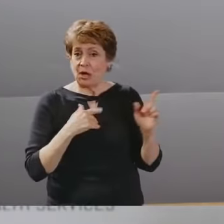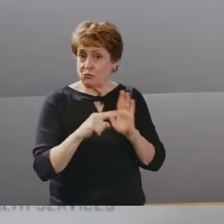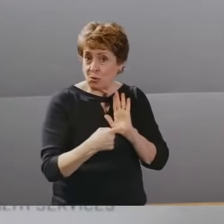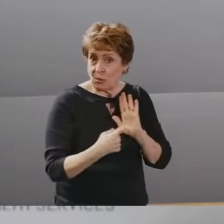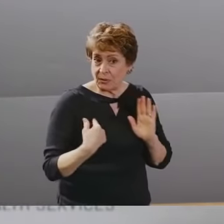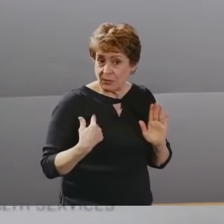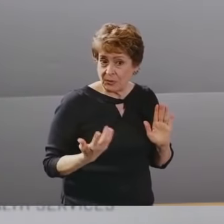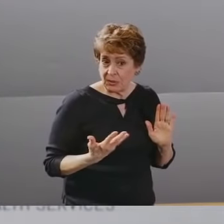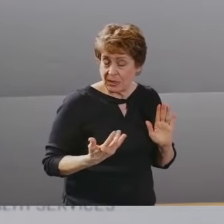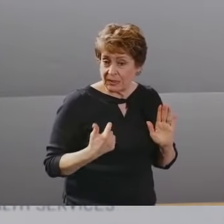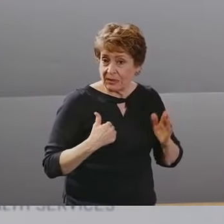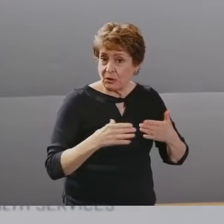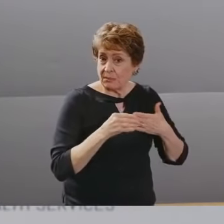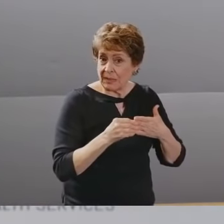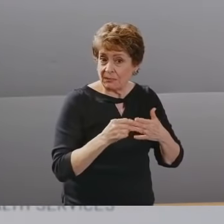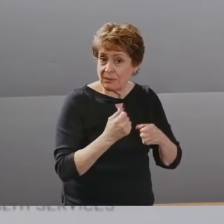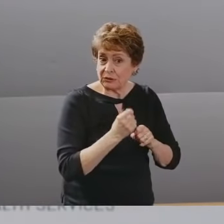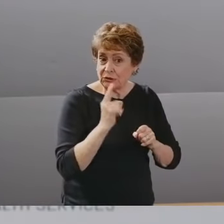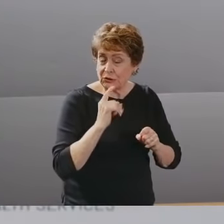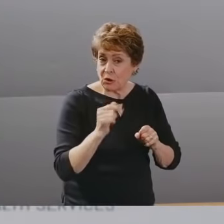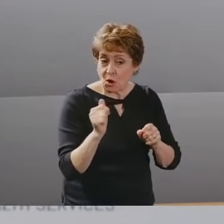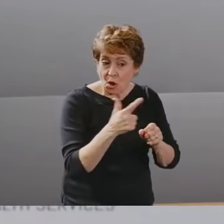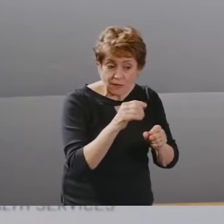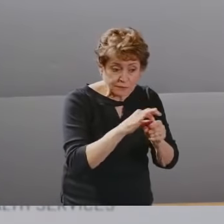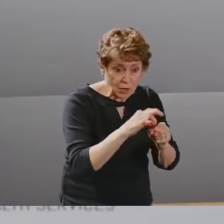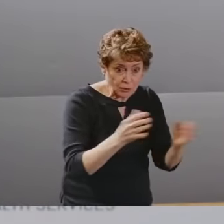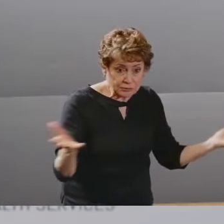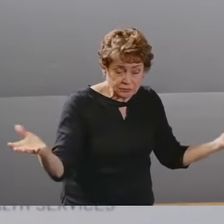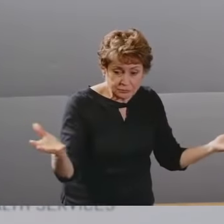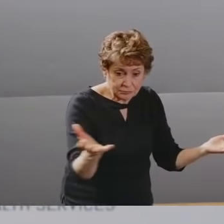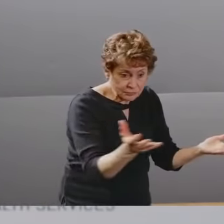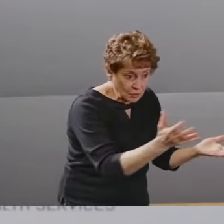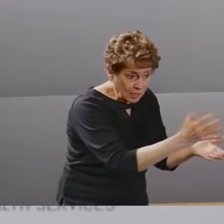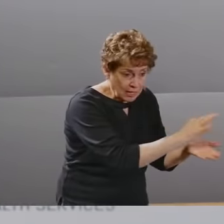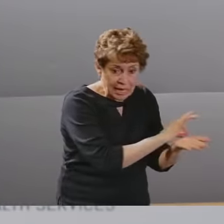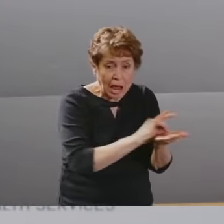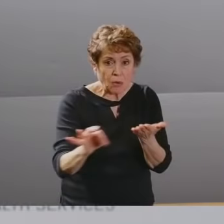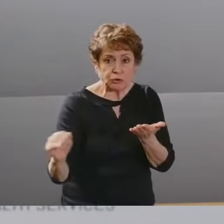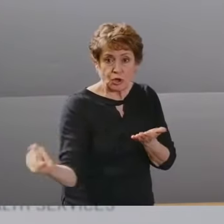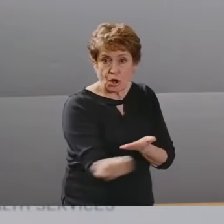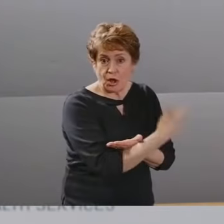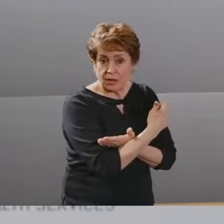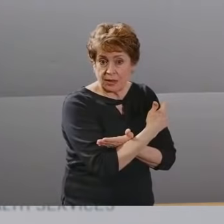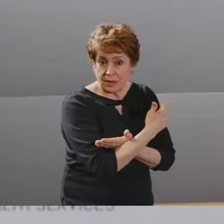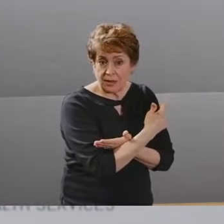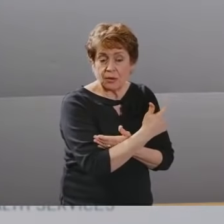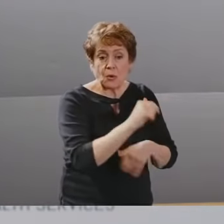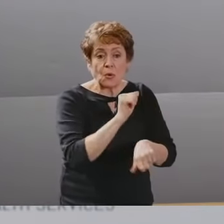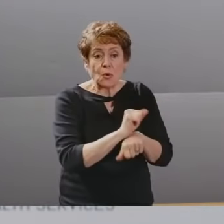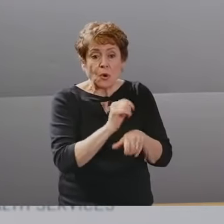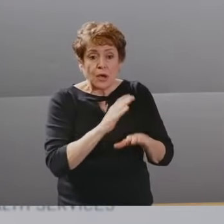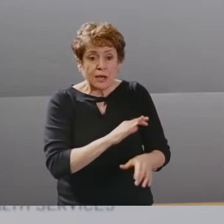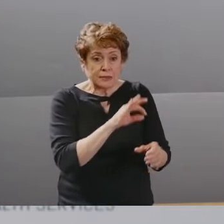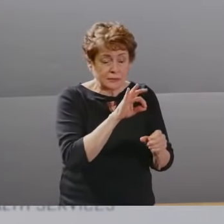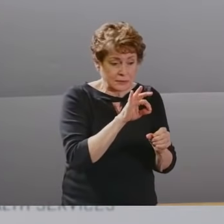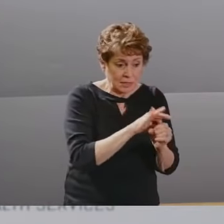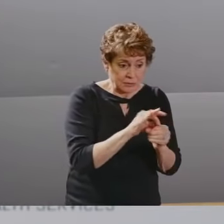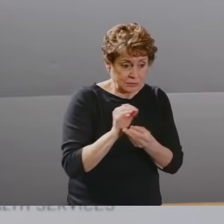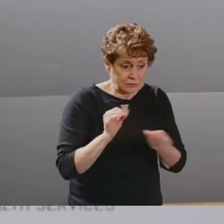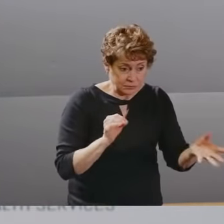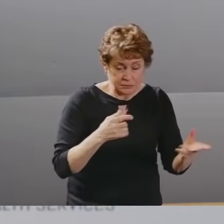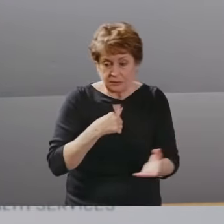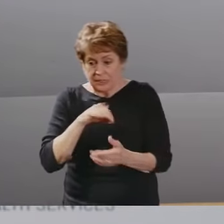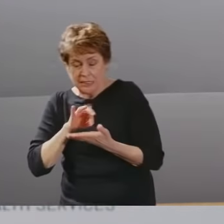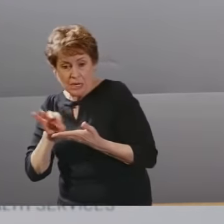The voters vote. The voters vote. We count the votes. At this point in time in